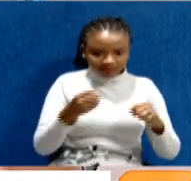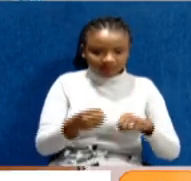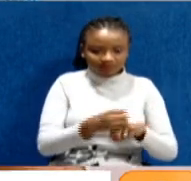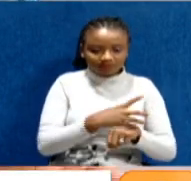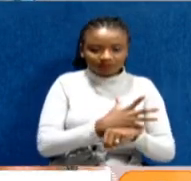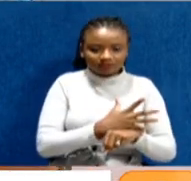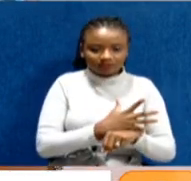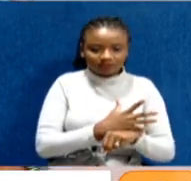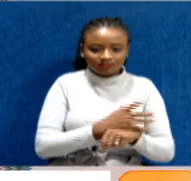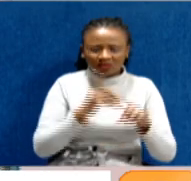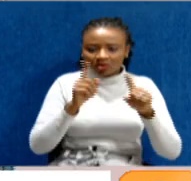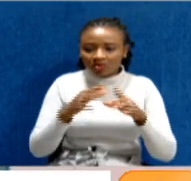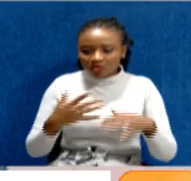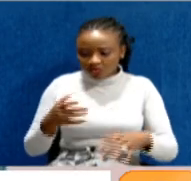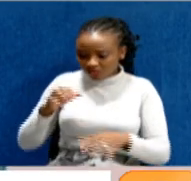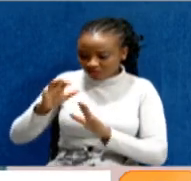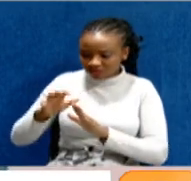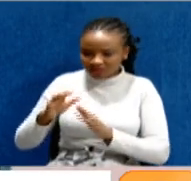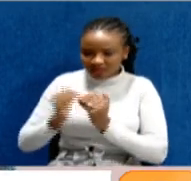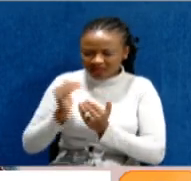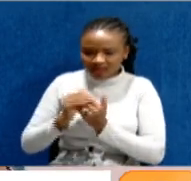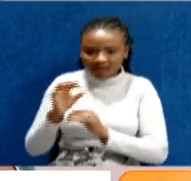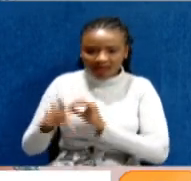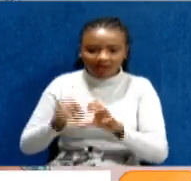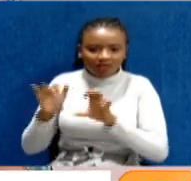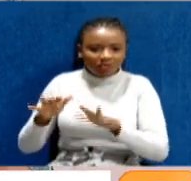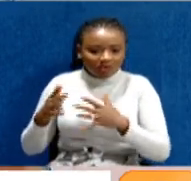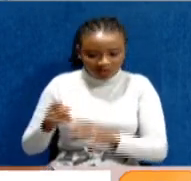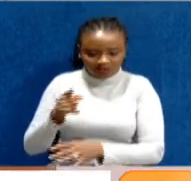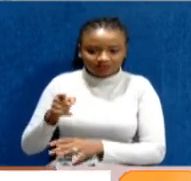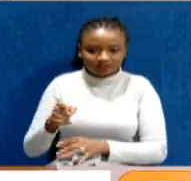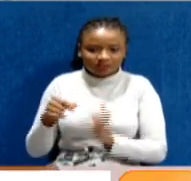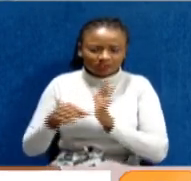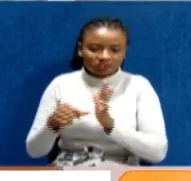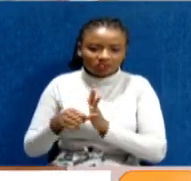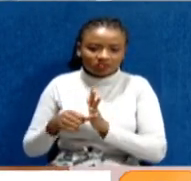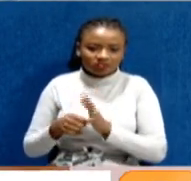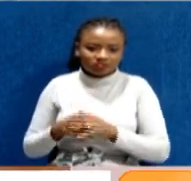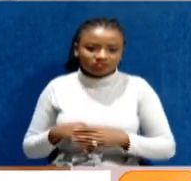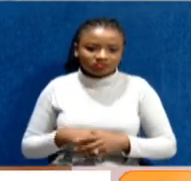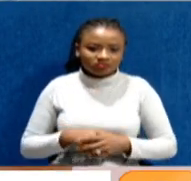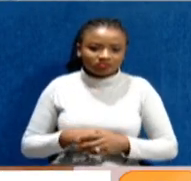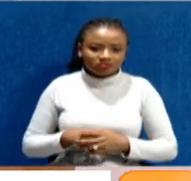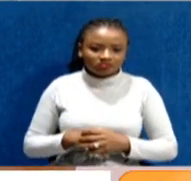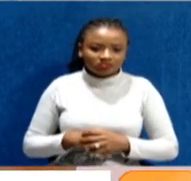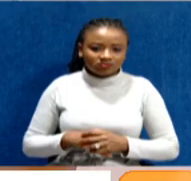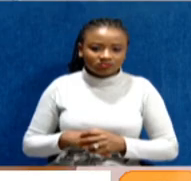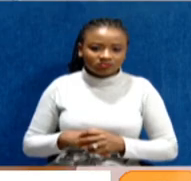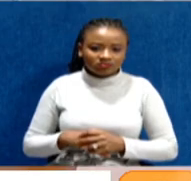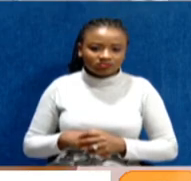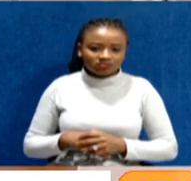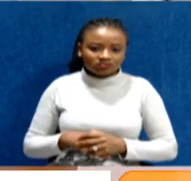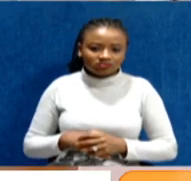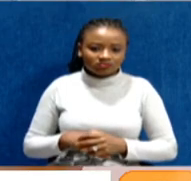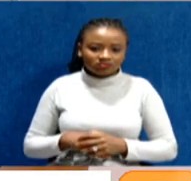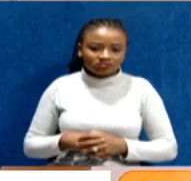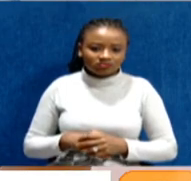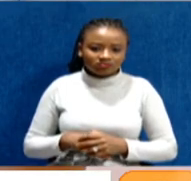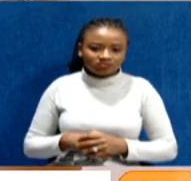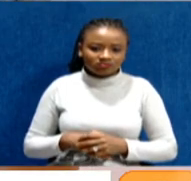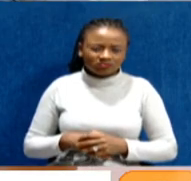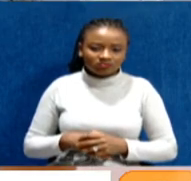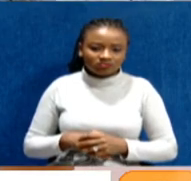how we grow or how we rear our animals. When you look at the animals from the source, we talk about the way we